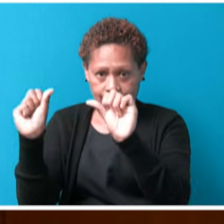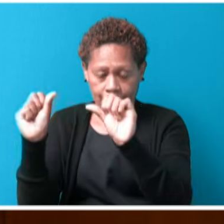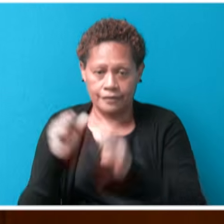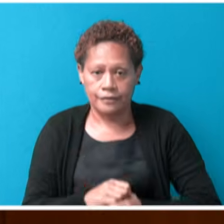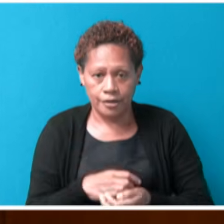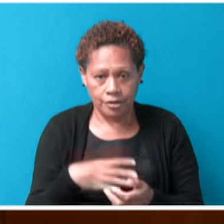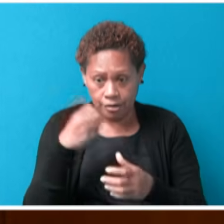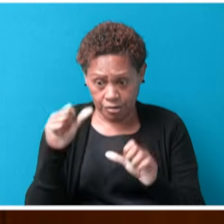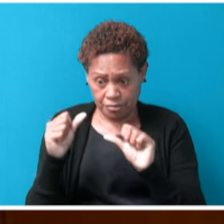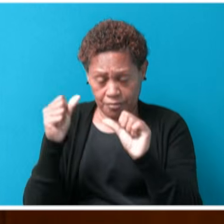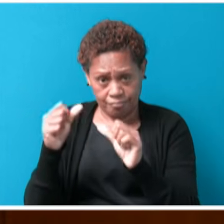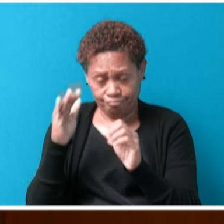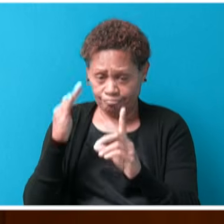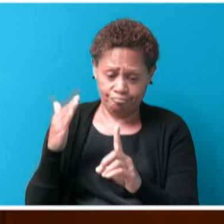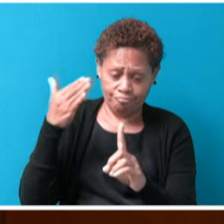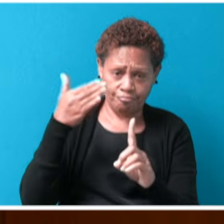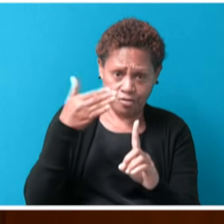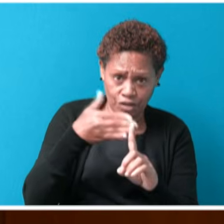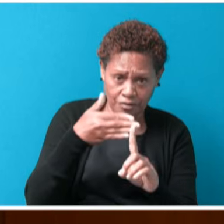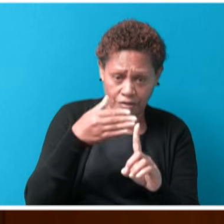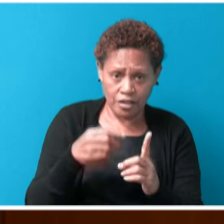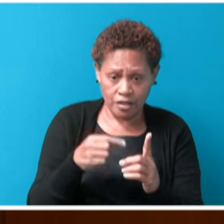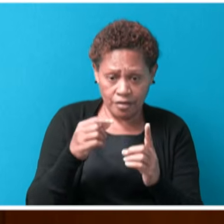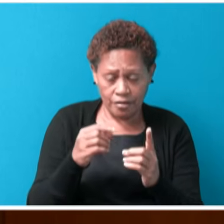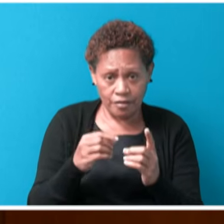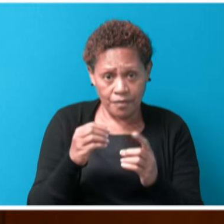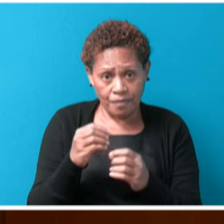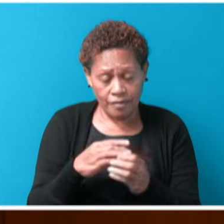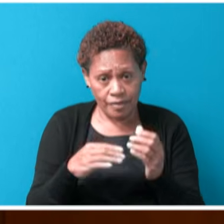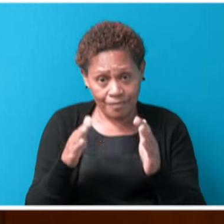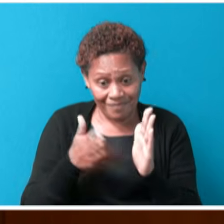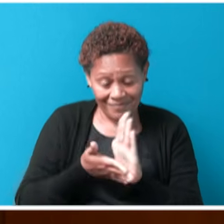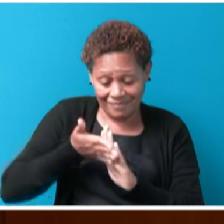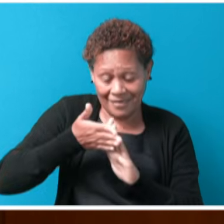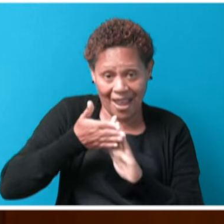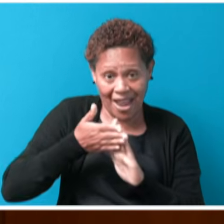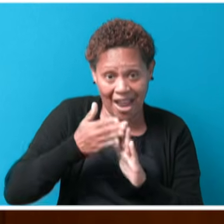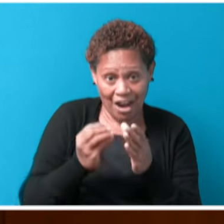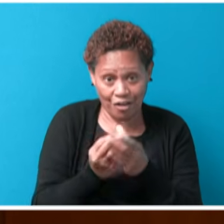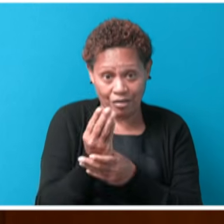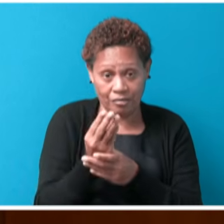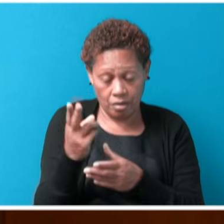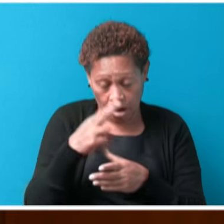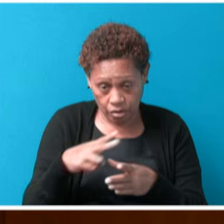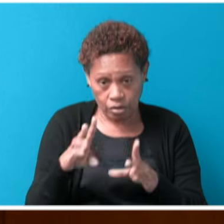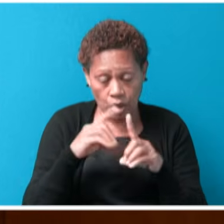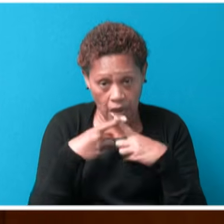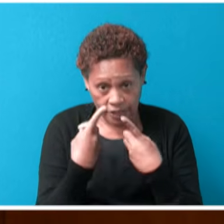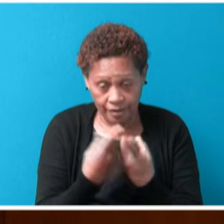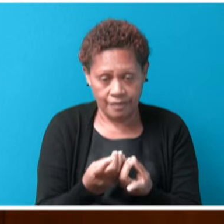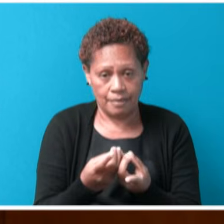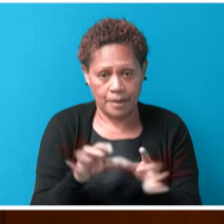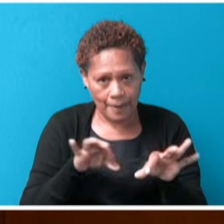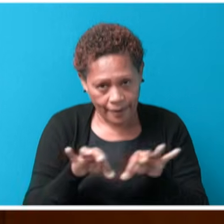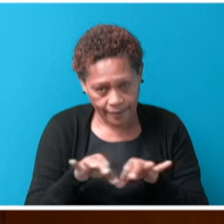growth pathway will provide a renewed impetus to our development plans, expand